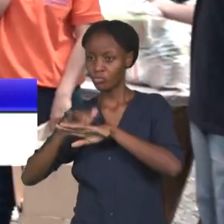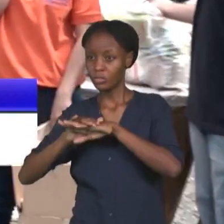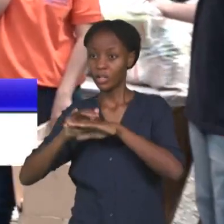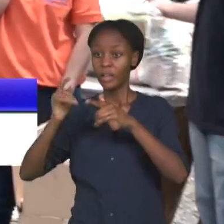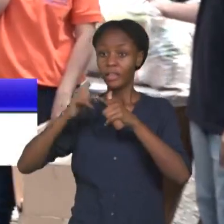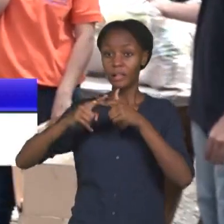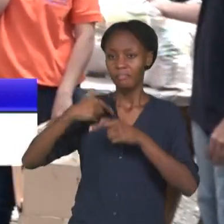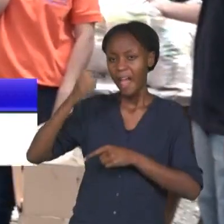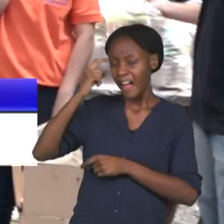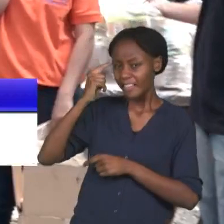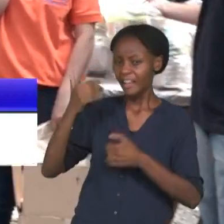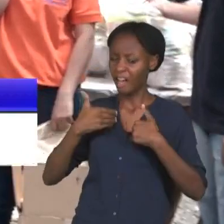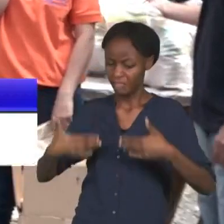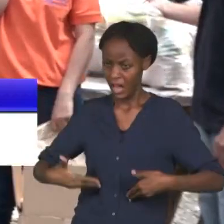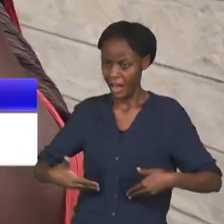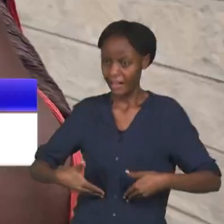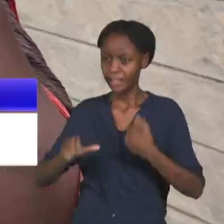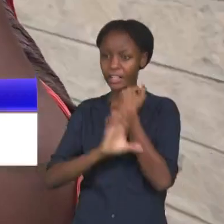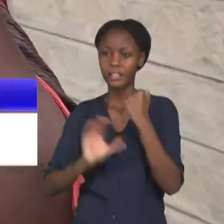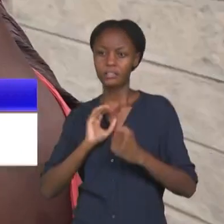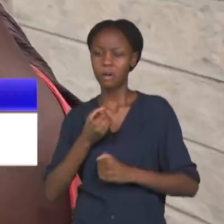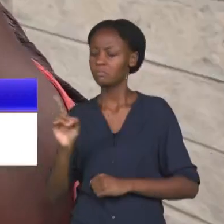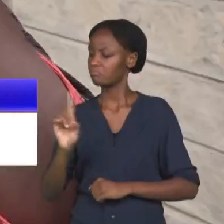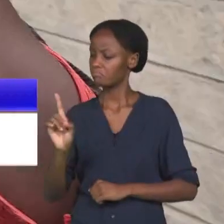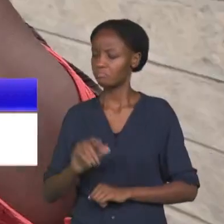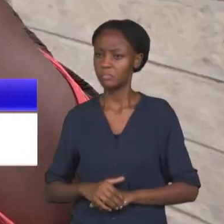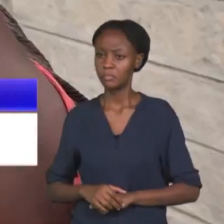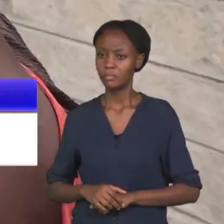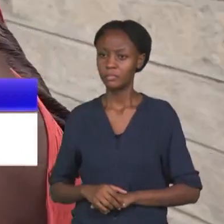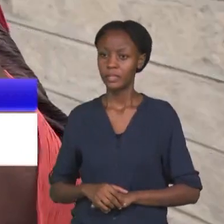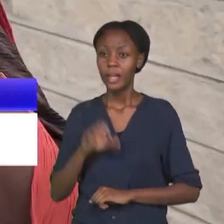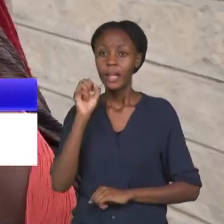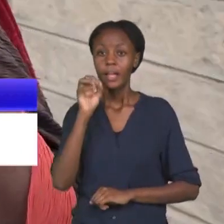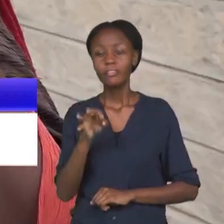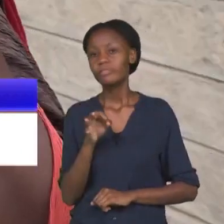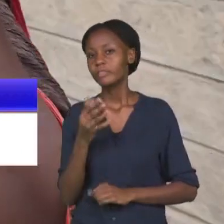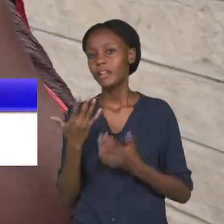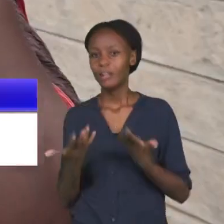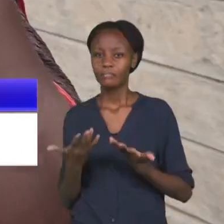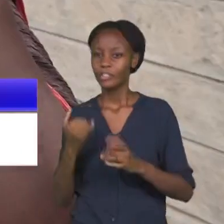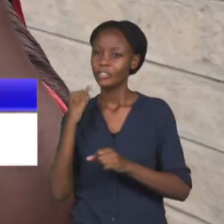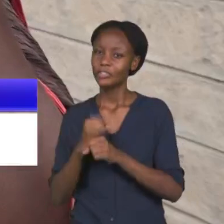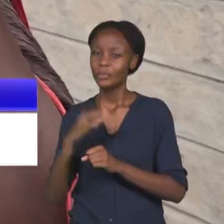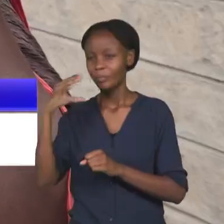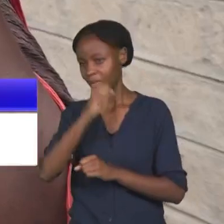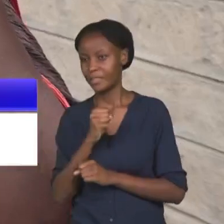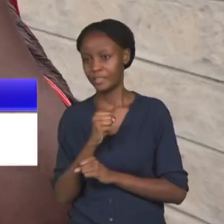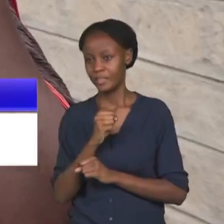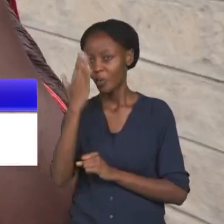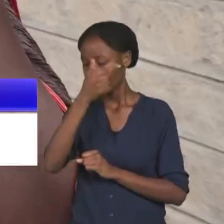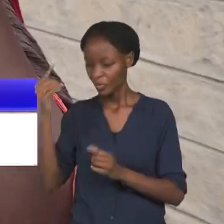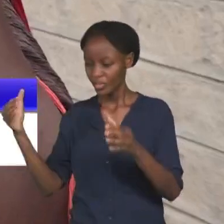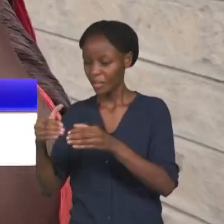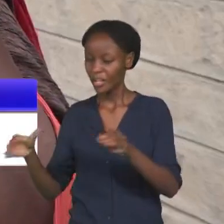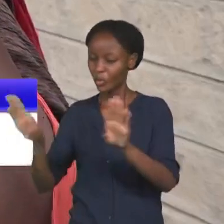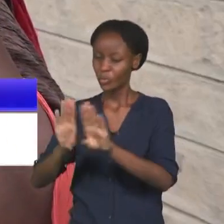think nobody will go hungry in our country. Sasa unaona tukikosa kazi vile kampuni zilifungafungwa nyingi, watu wako na